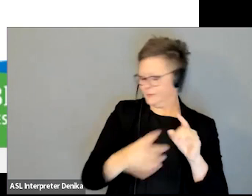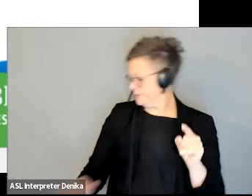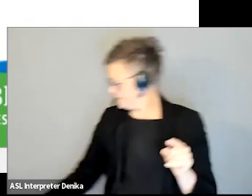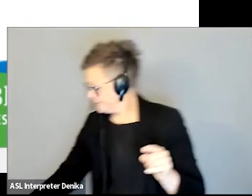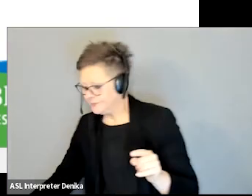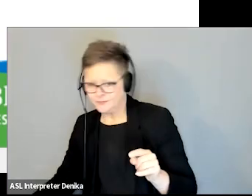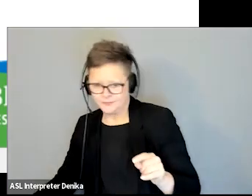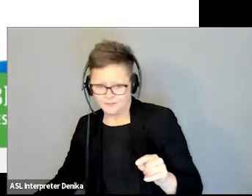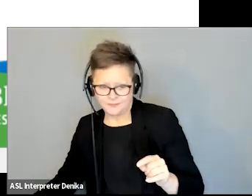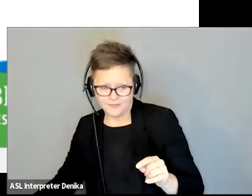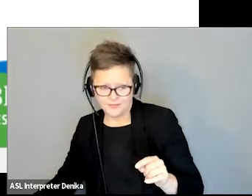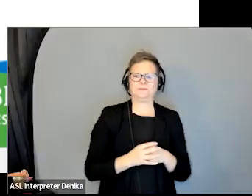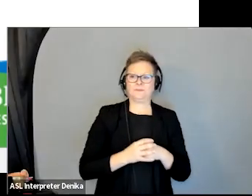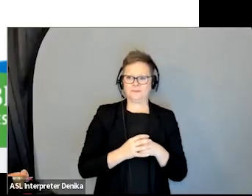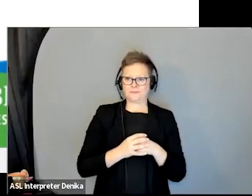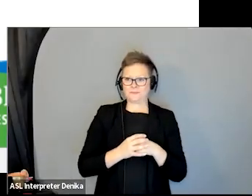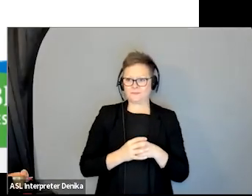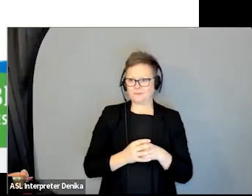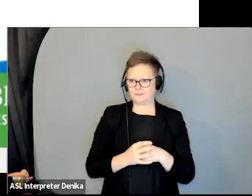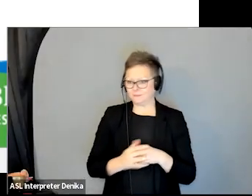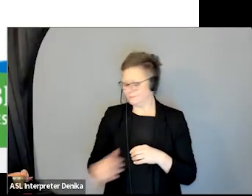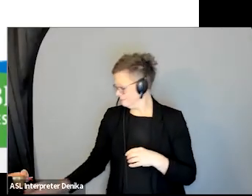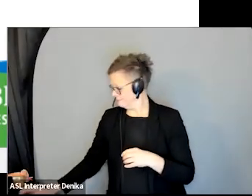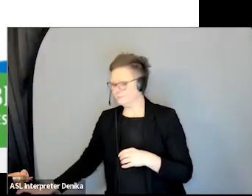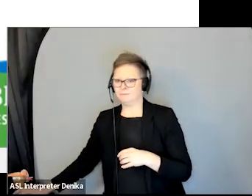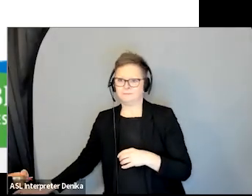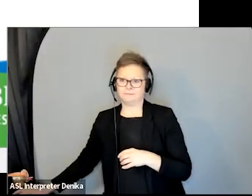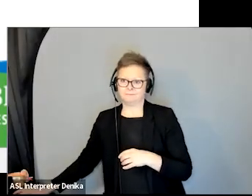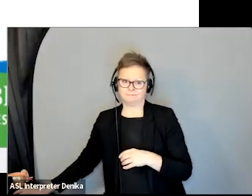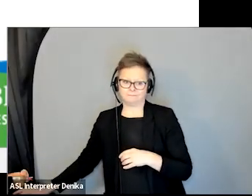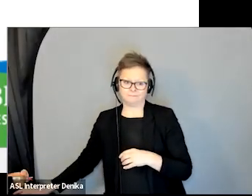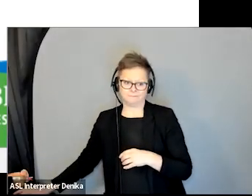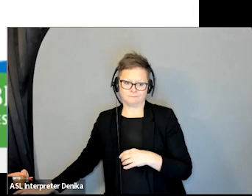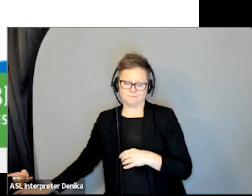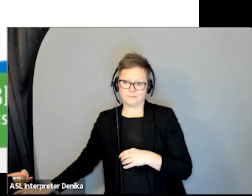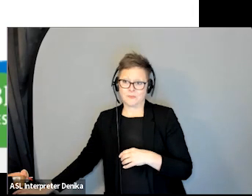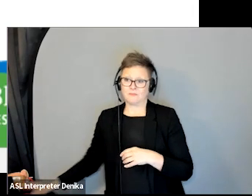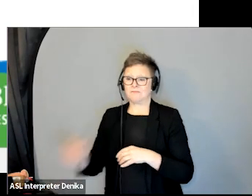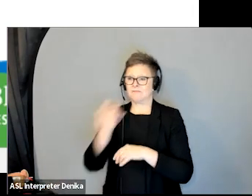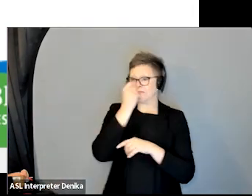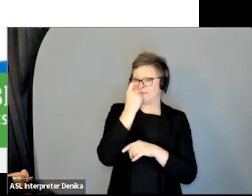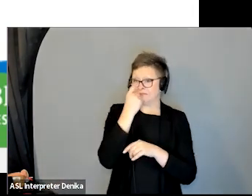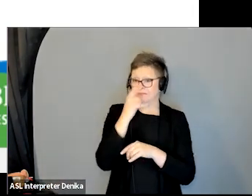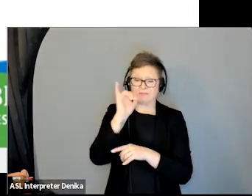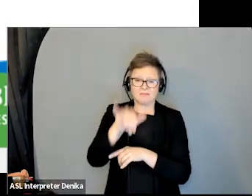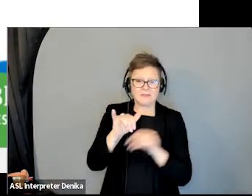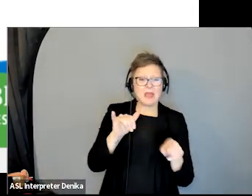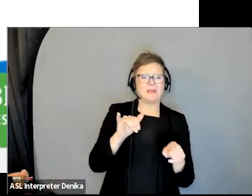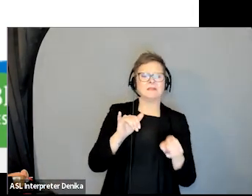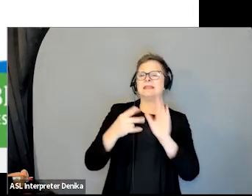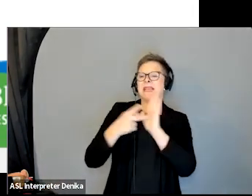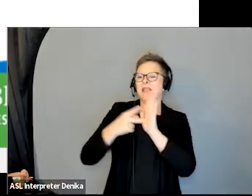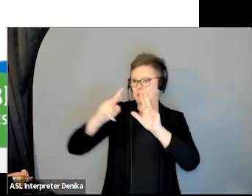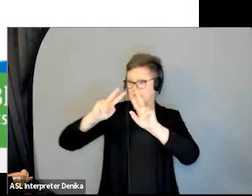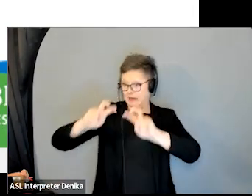and 5 used mixed methods. So in terms of the methods, 13 articles were based on secondary analysis and 12